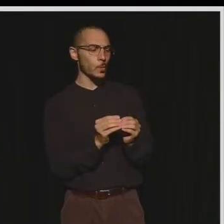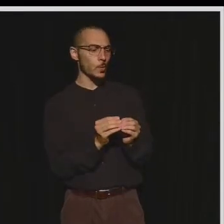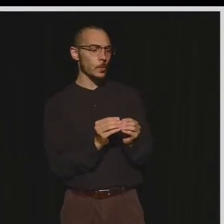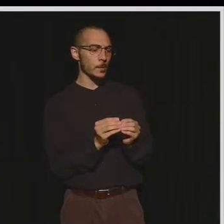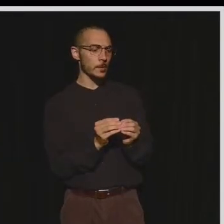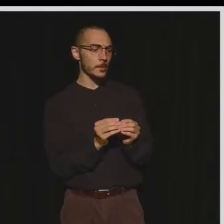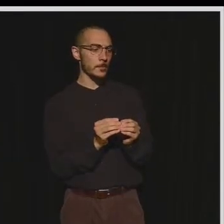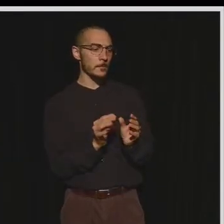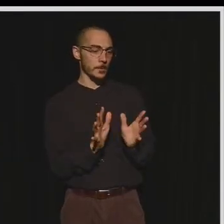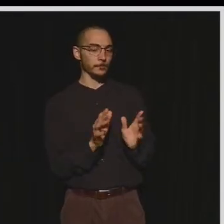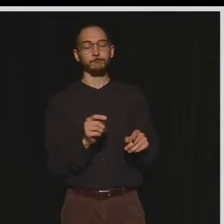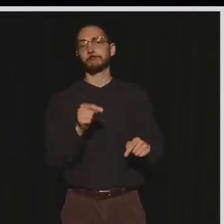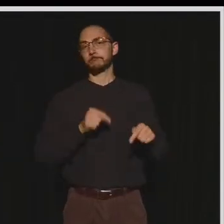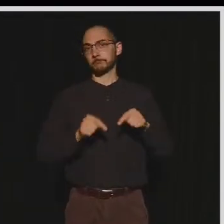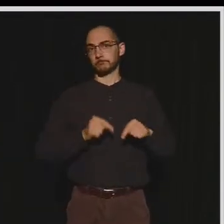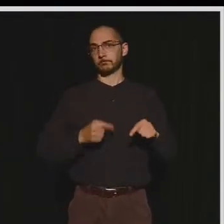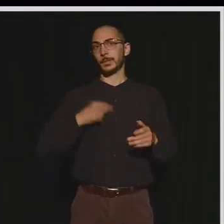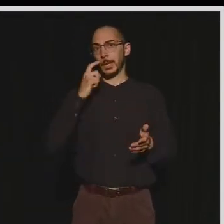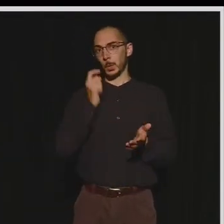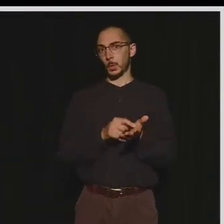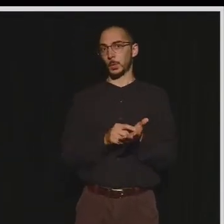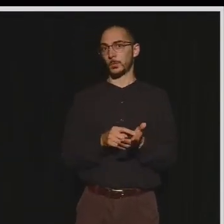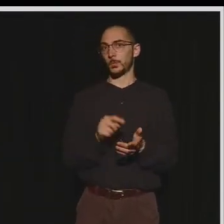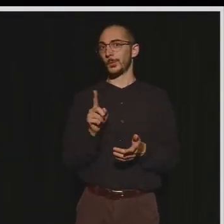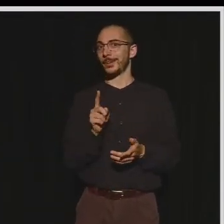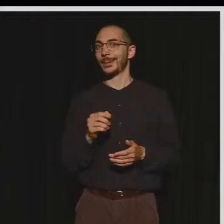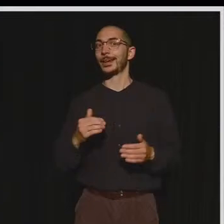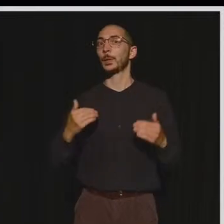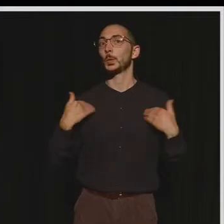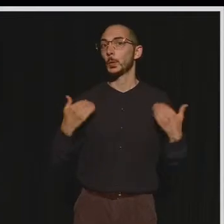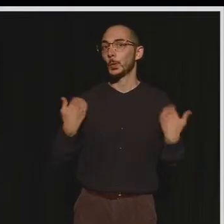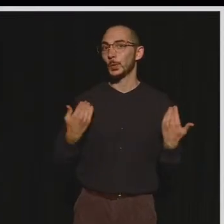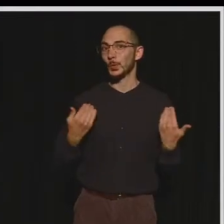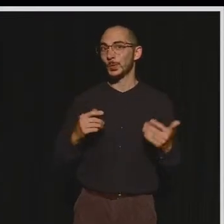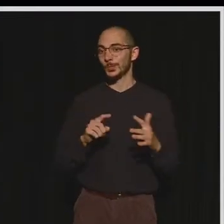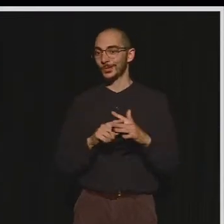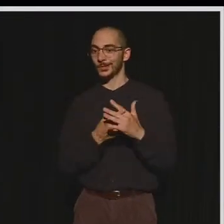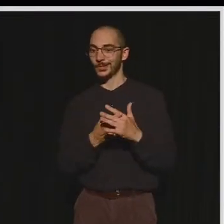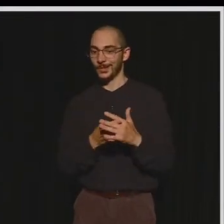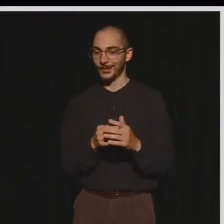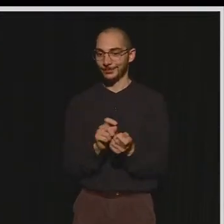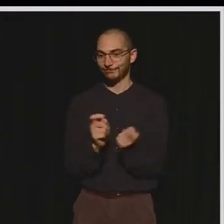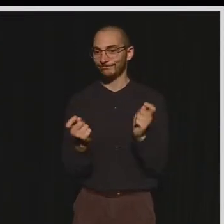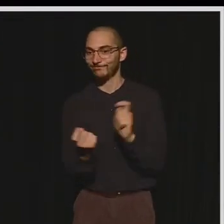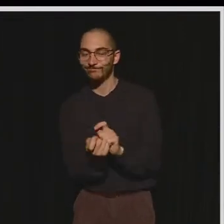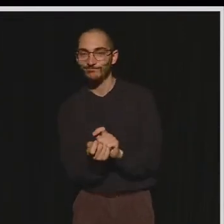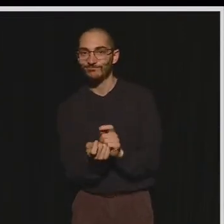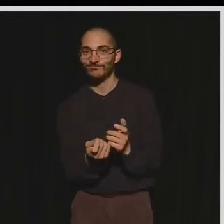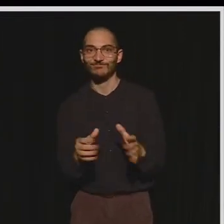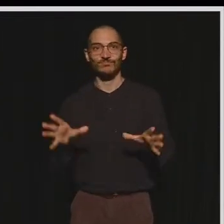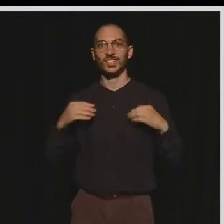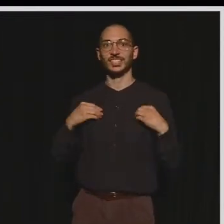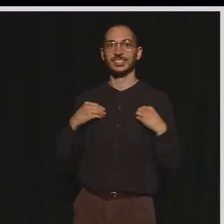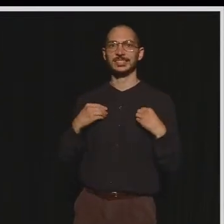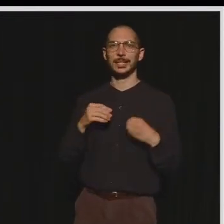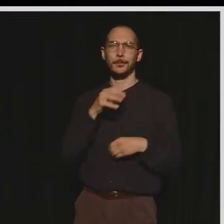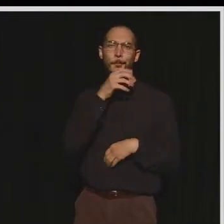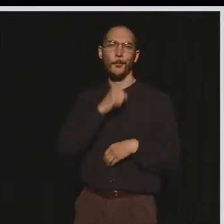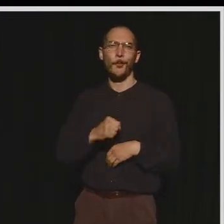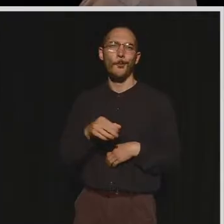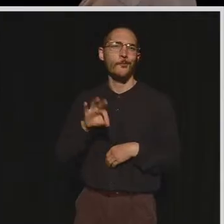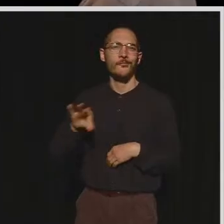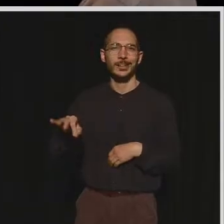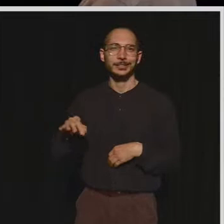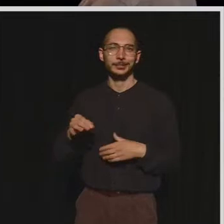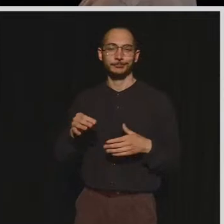weren't having the old paradigms. They wanted to reshape the language. They wanted to